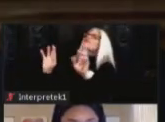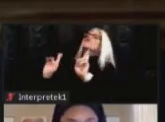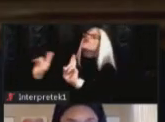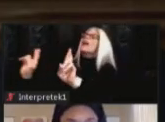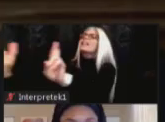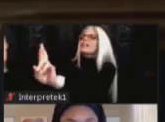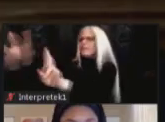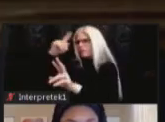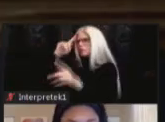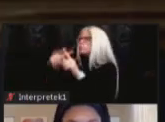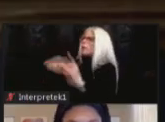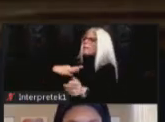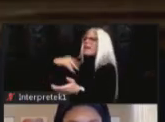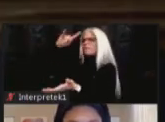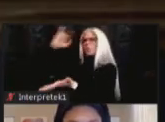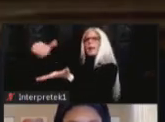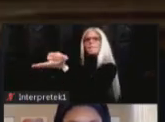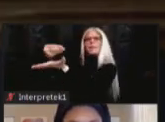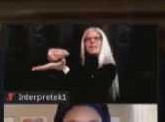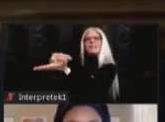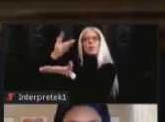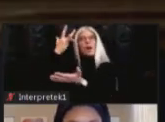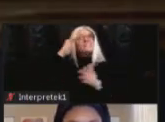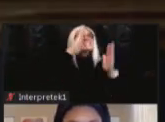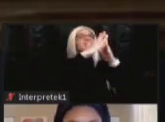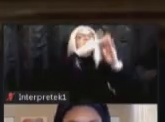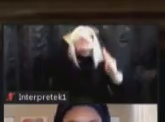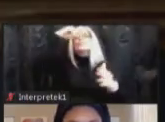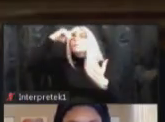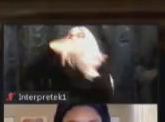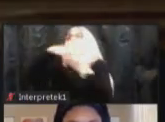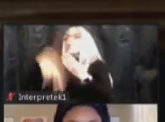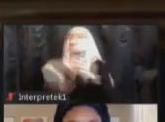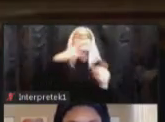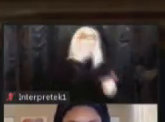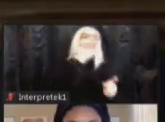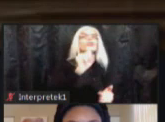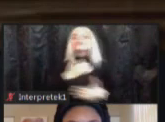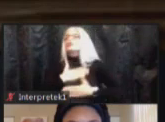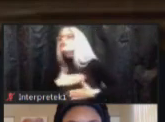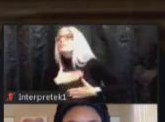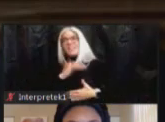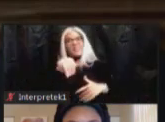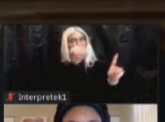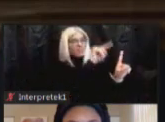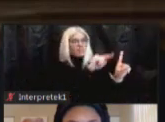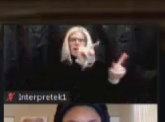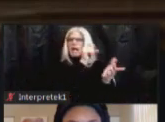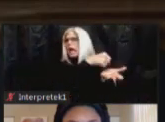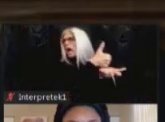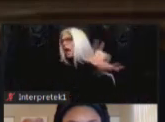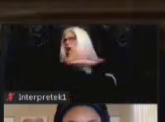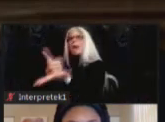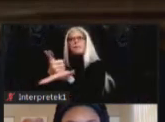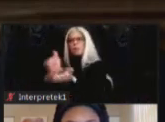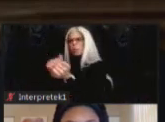city's summer programs and Parks and Recs Department specifically as a key provider of services in our summer system here in the